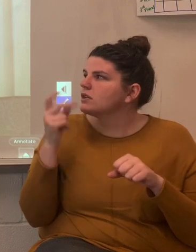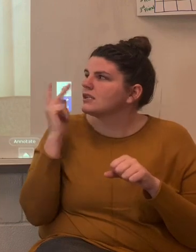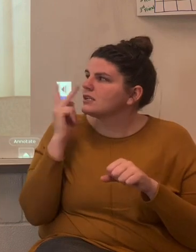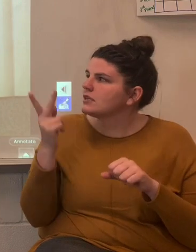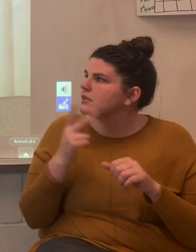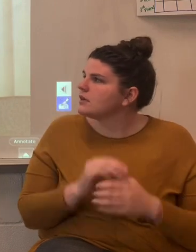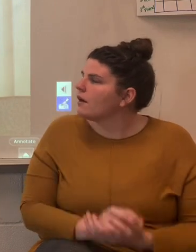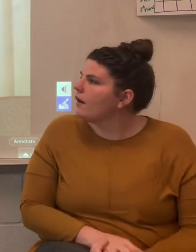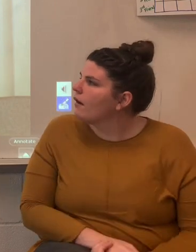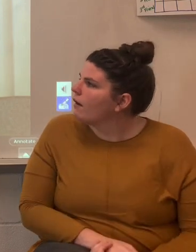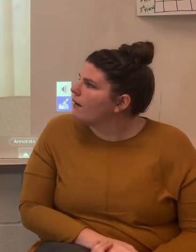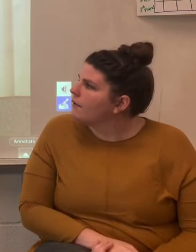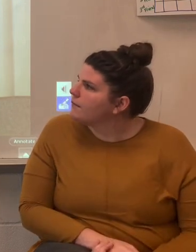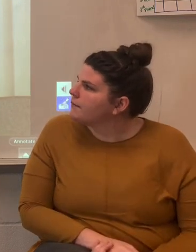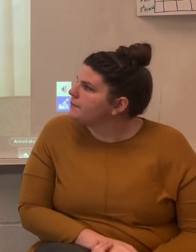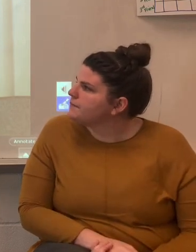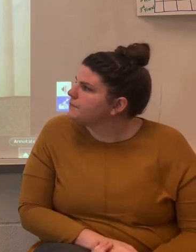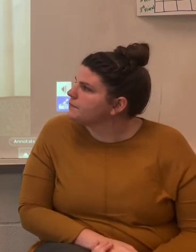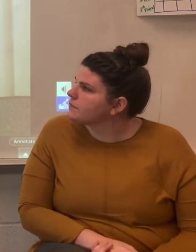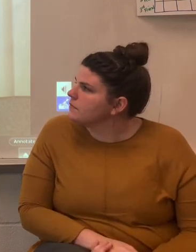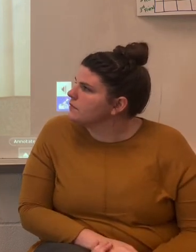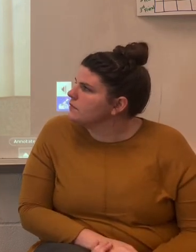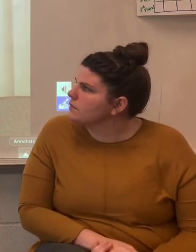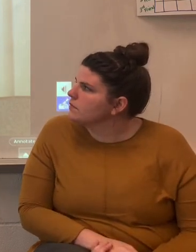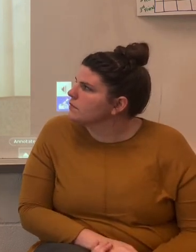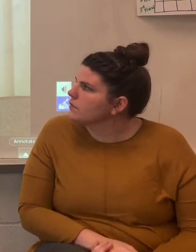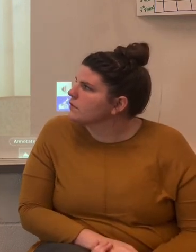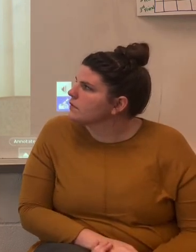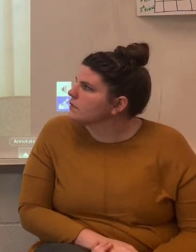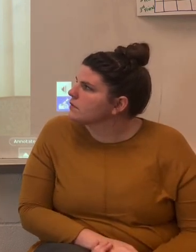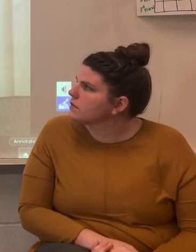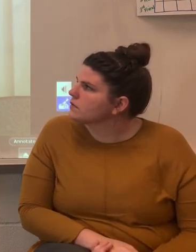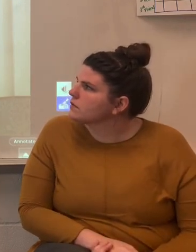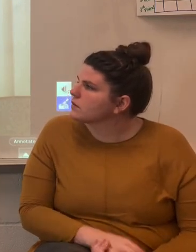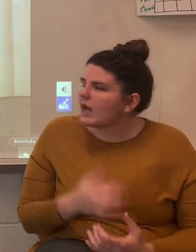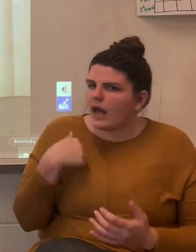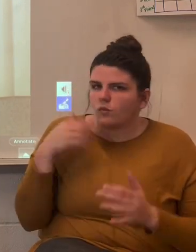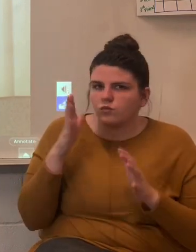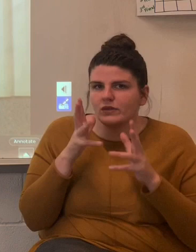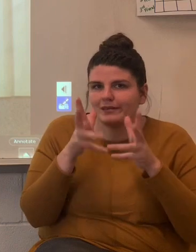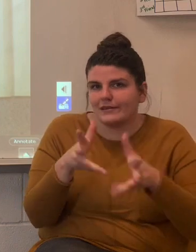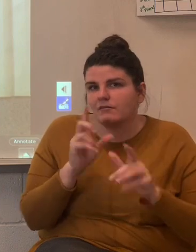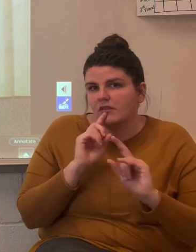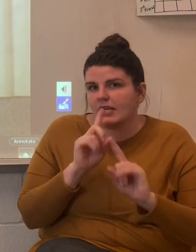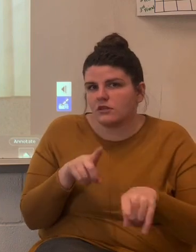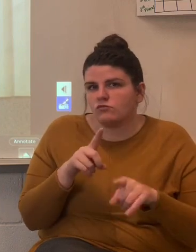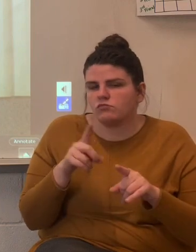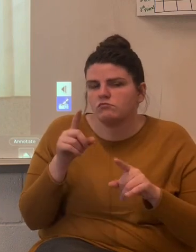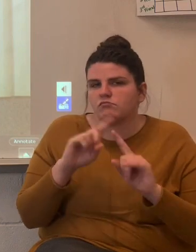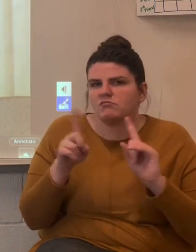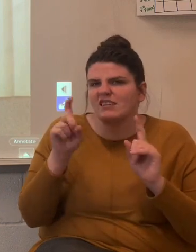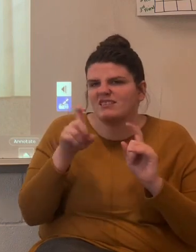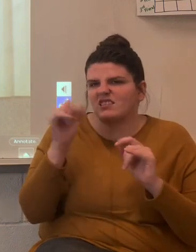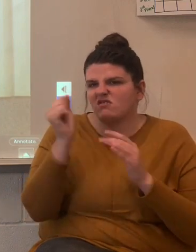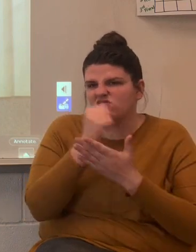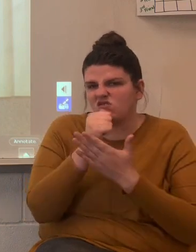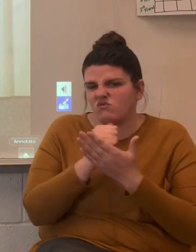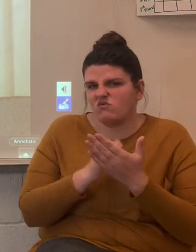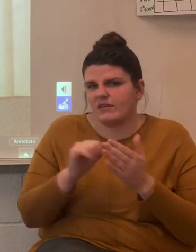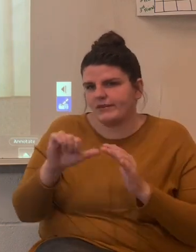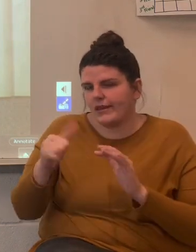this next problem down here. I'll leave the answer there, but we'll erase so we can do this next one. All